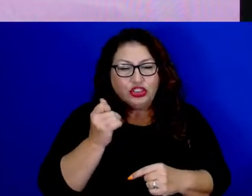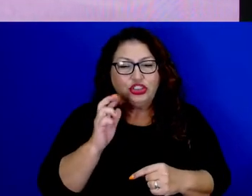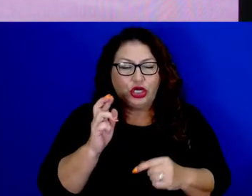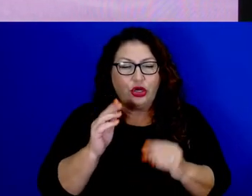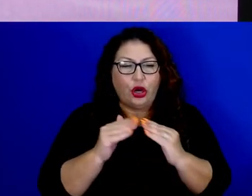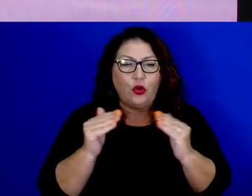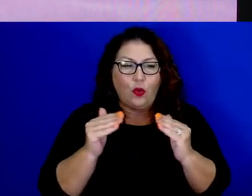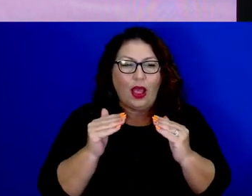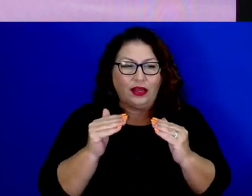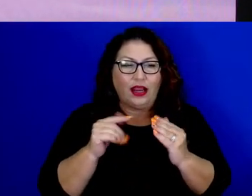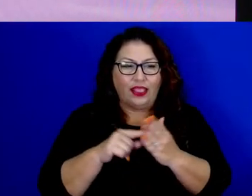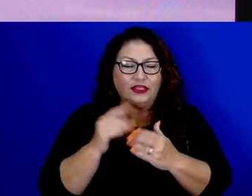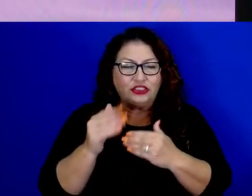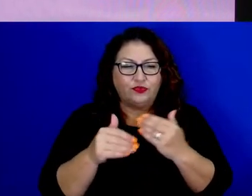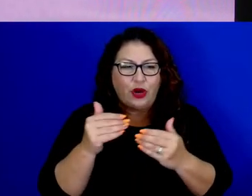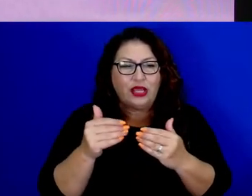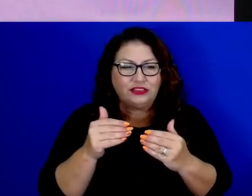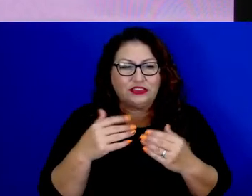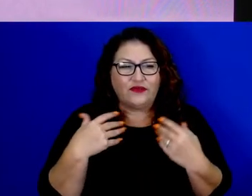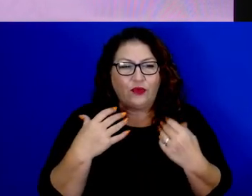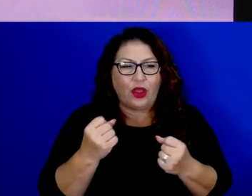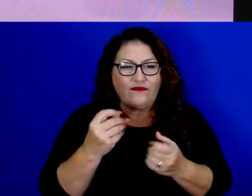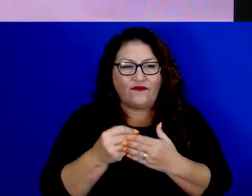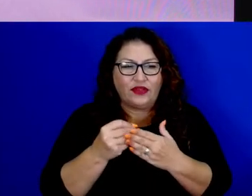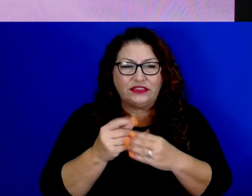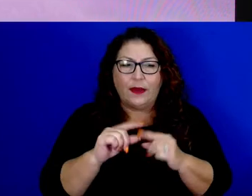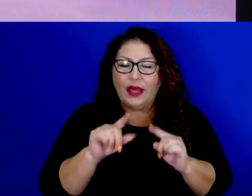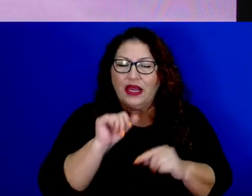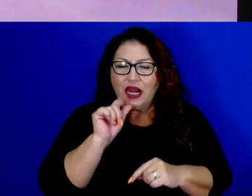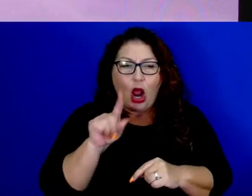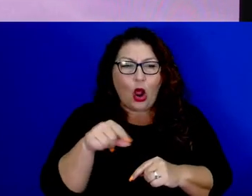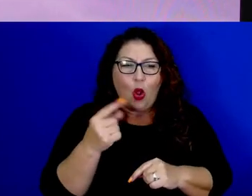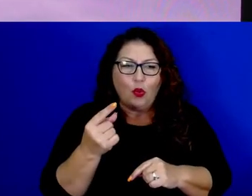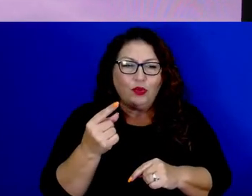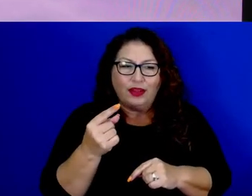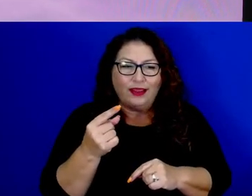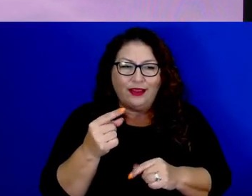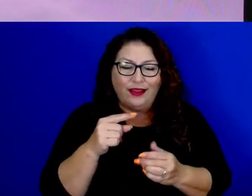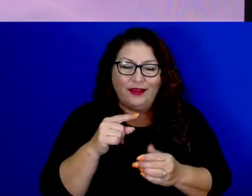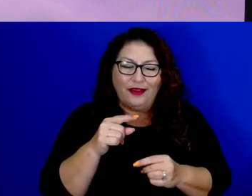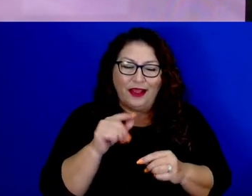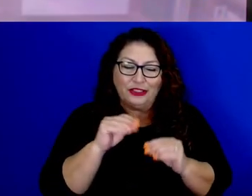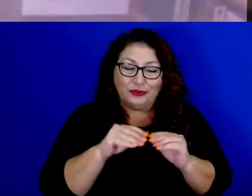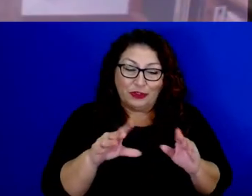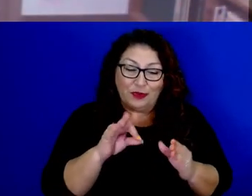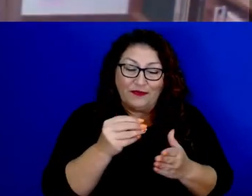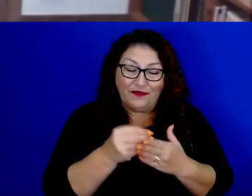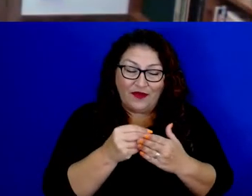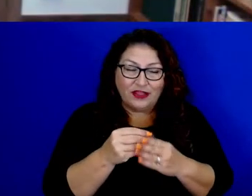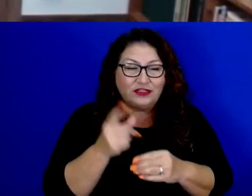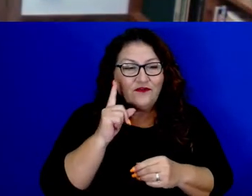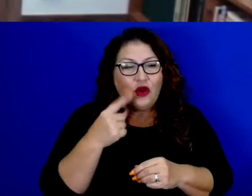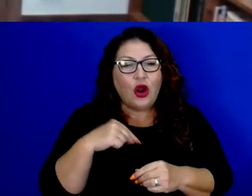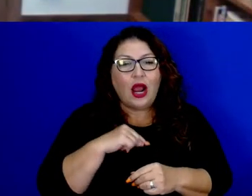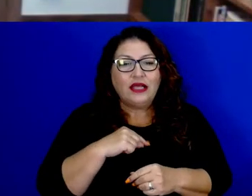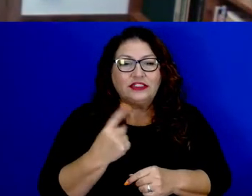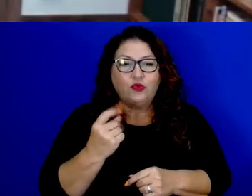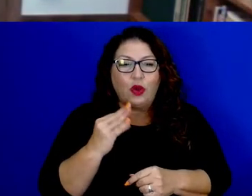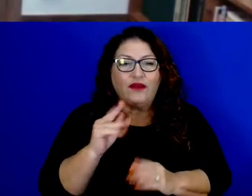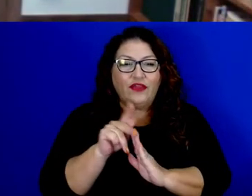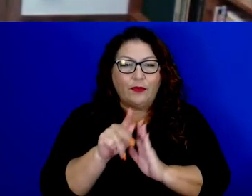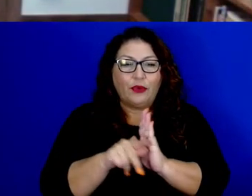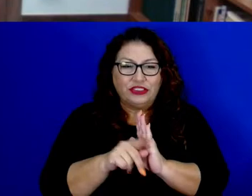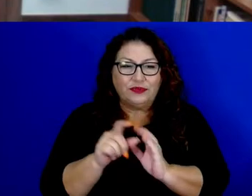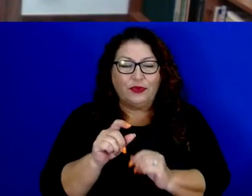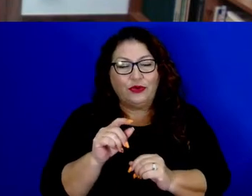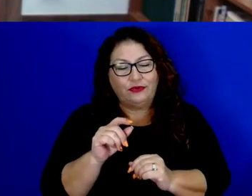the recovery funds, but not only in this process of the funds. And for us, it's one of the principal obstacles we face to